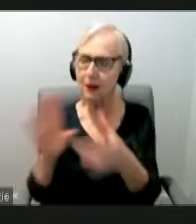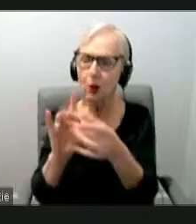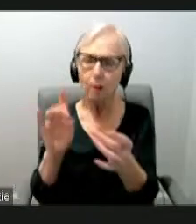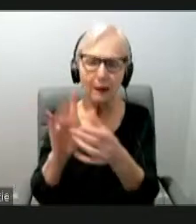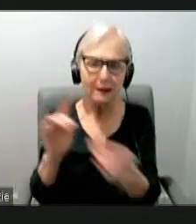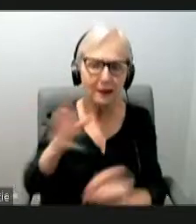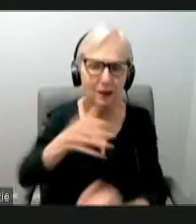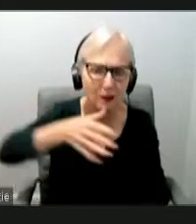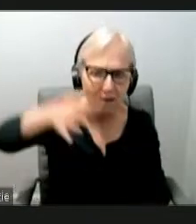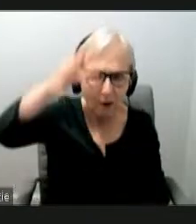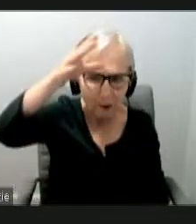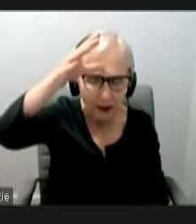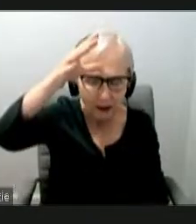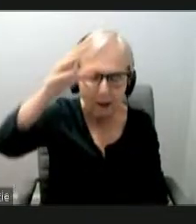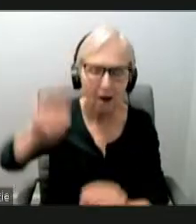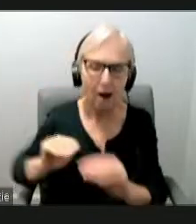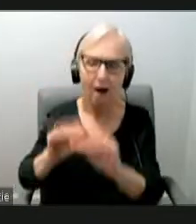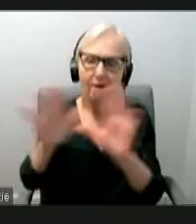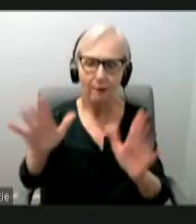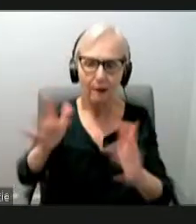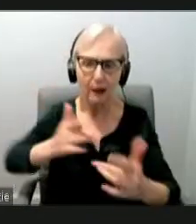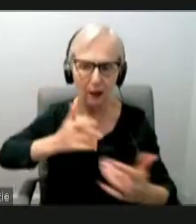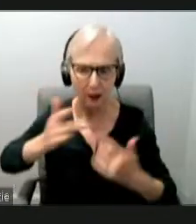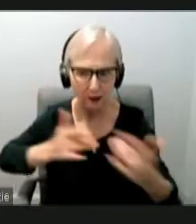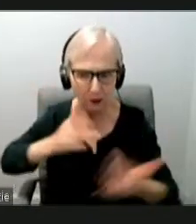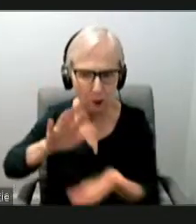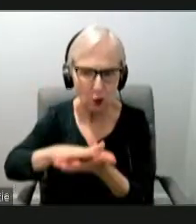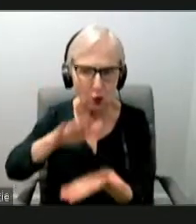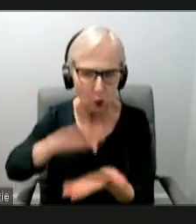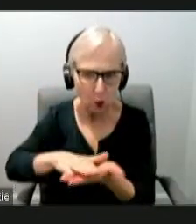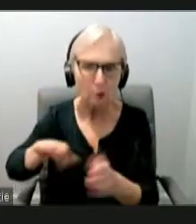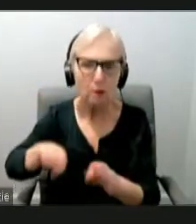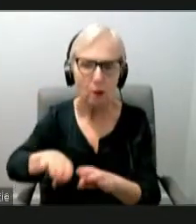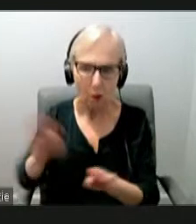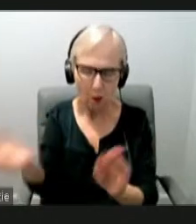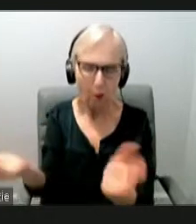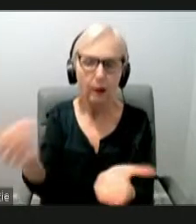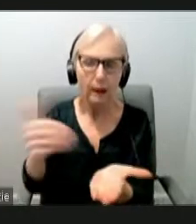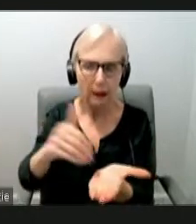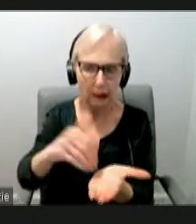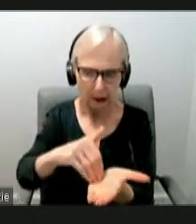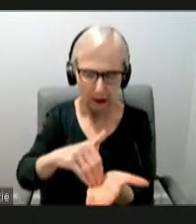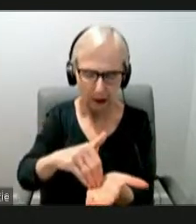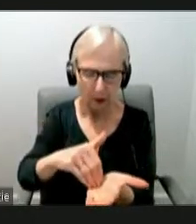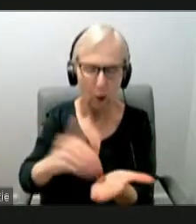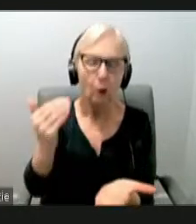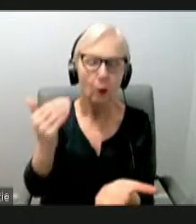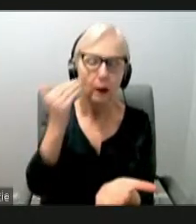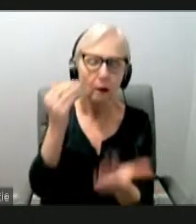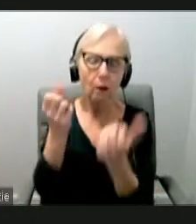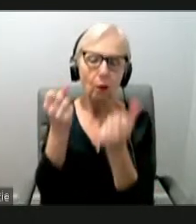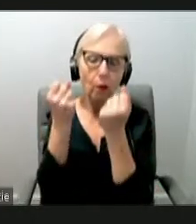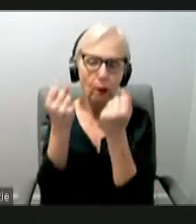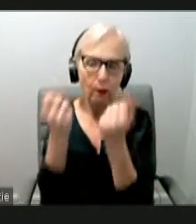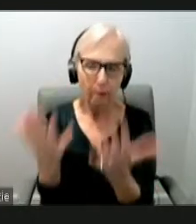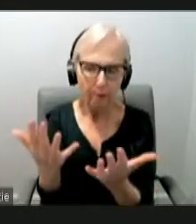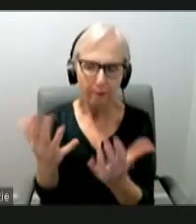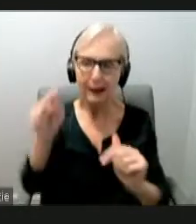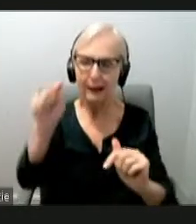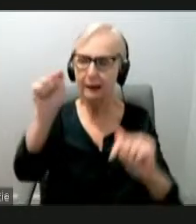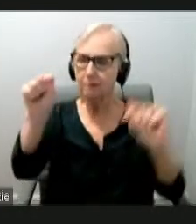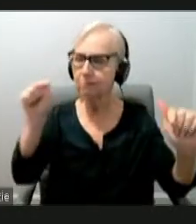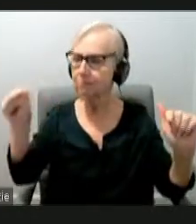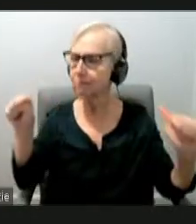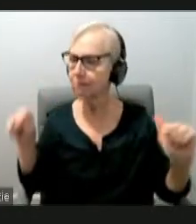parents today. Obviously, there's been a lot of concern with schools reopening. We know there's a lot of cases that are scattered around, but